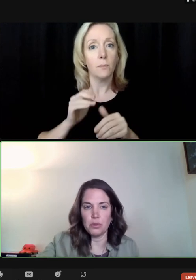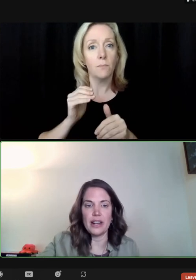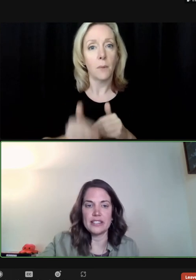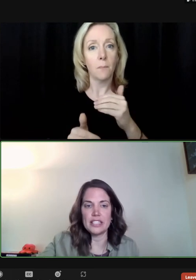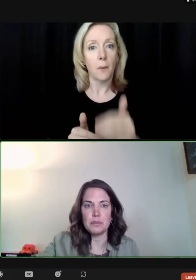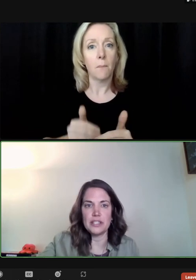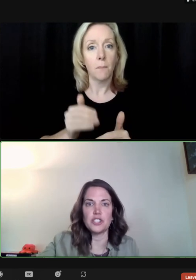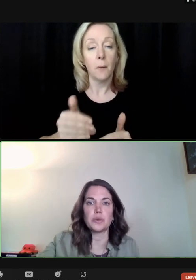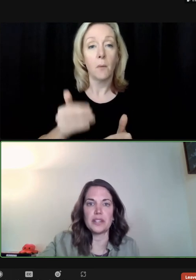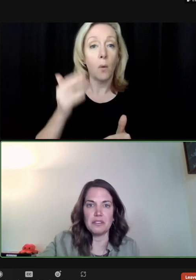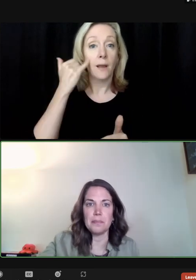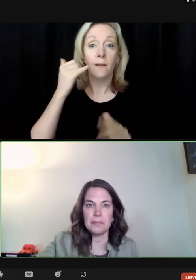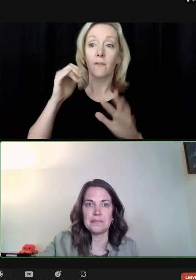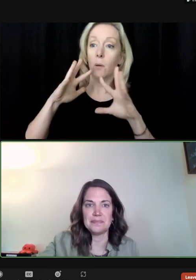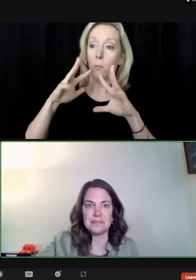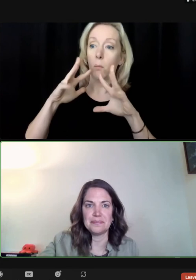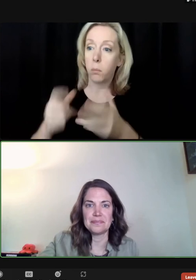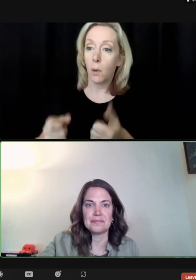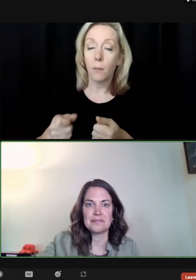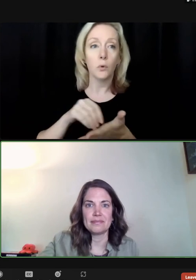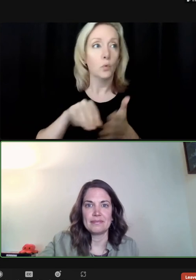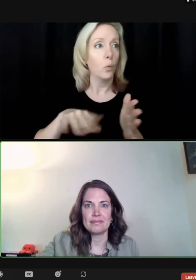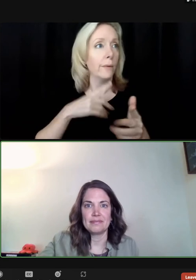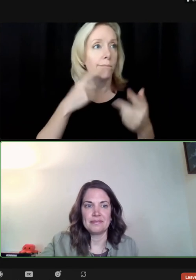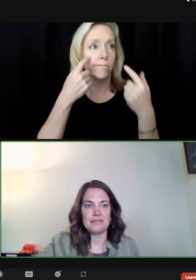brains can even process the message we're giving them.